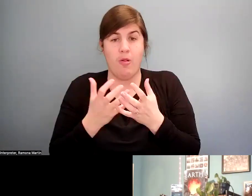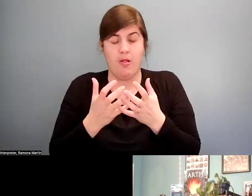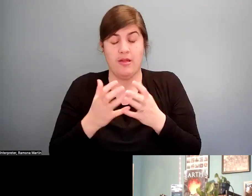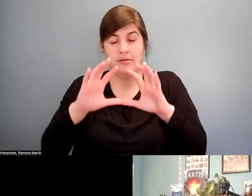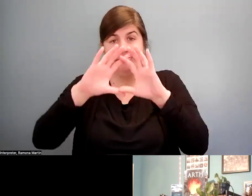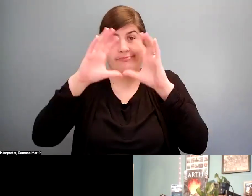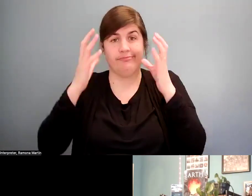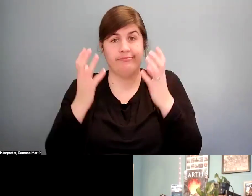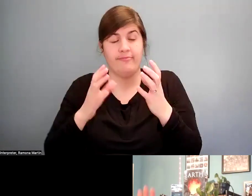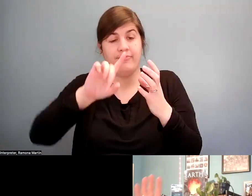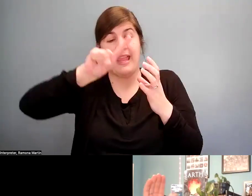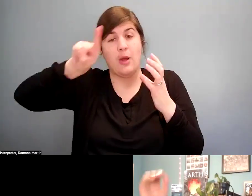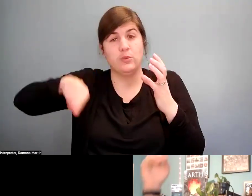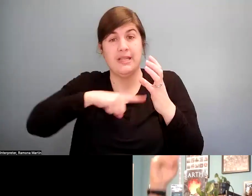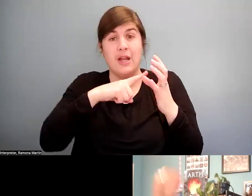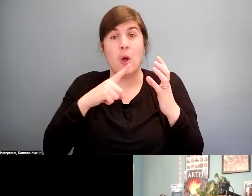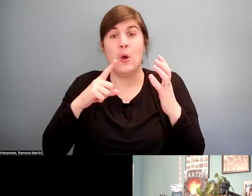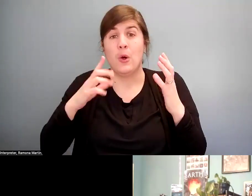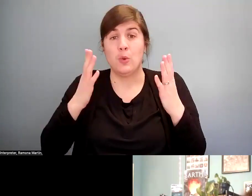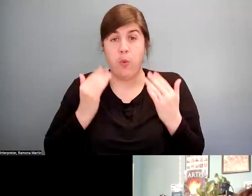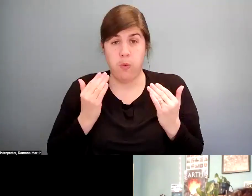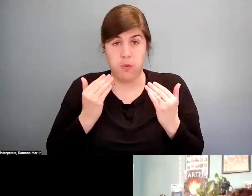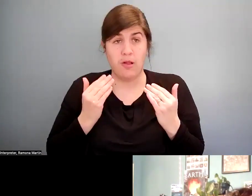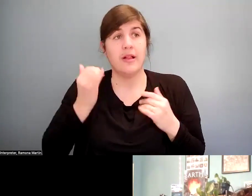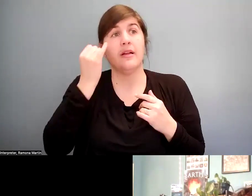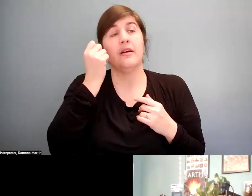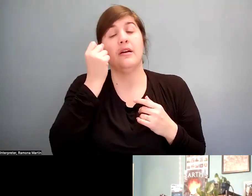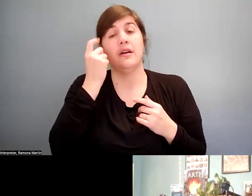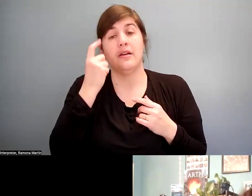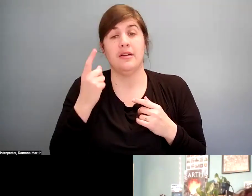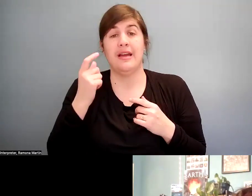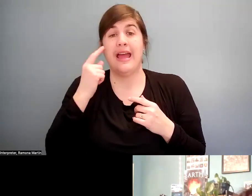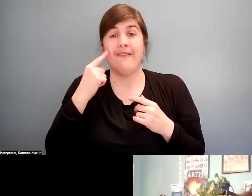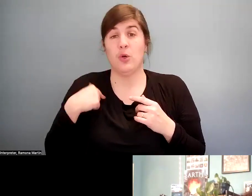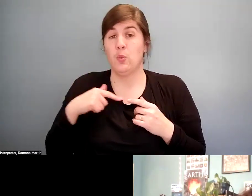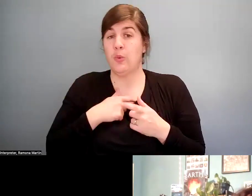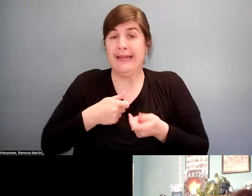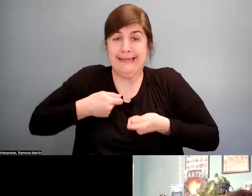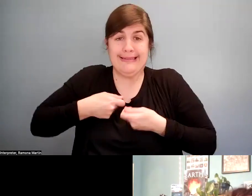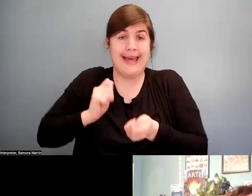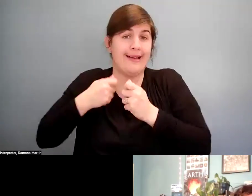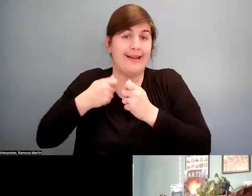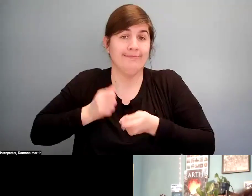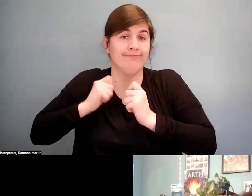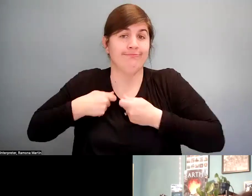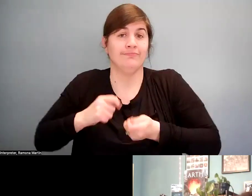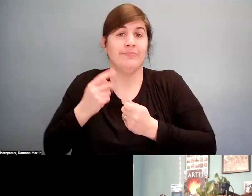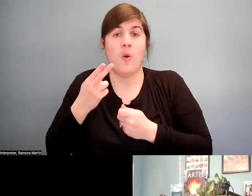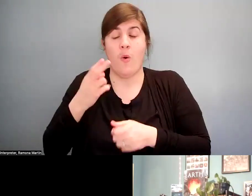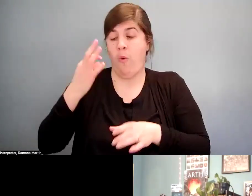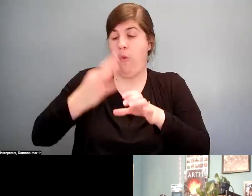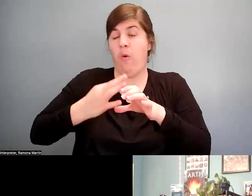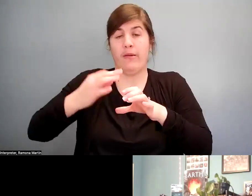is relatively cool, but what if you were just if we would let's dig a hole all the way from the surface right to the center of the